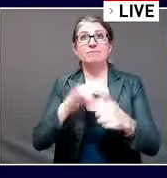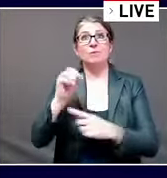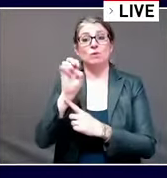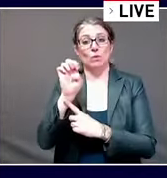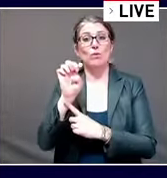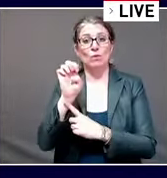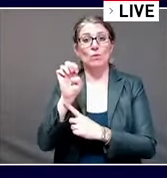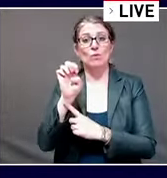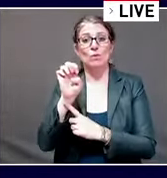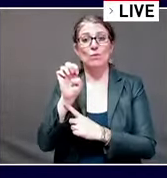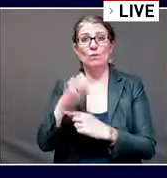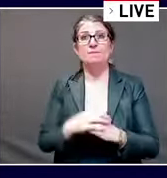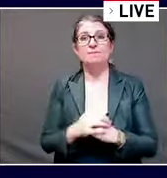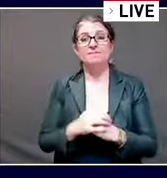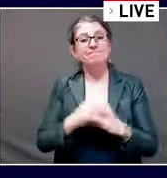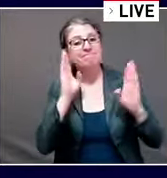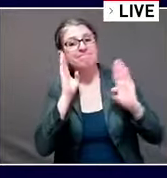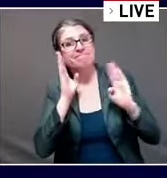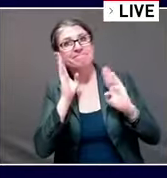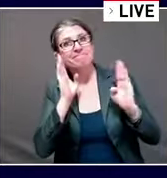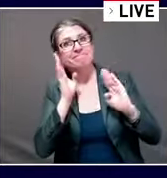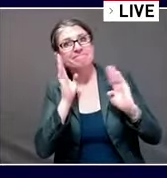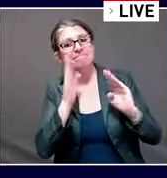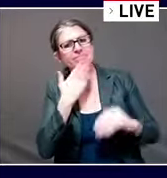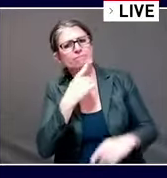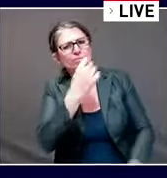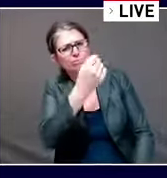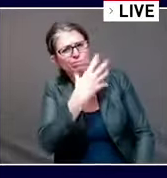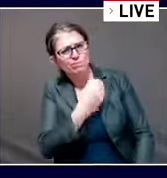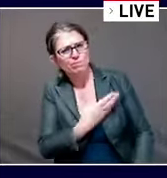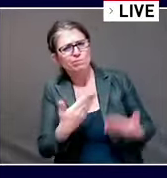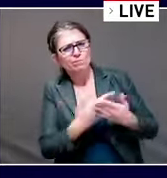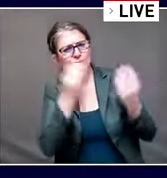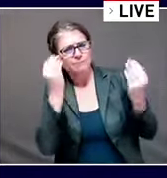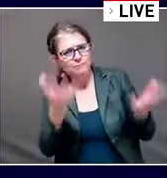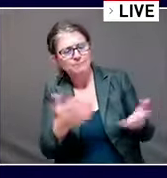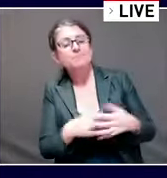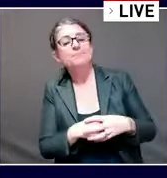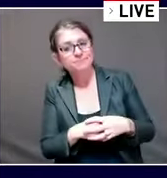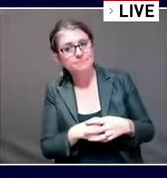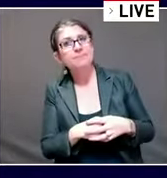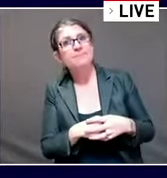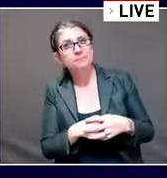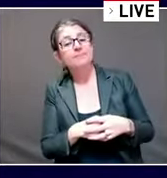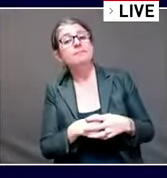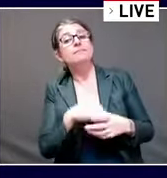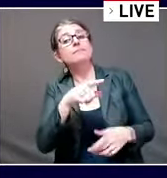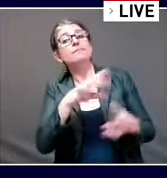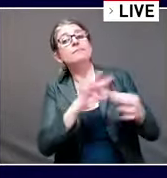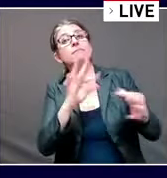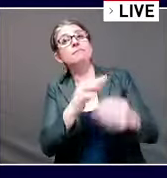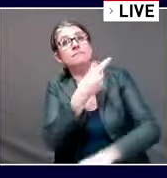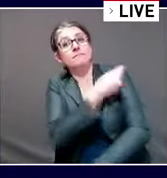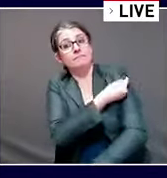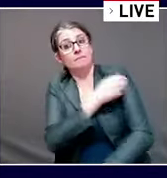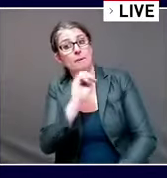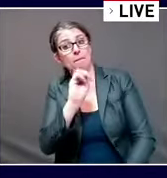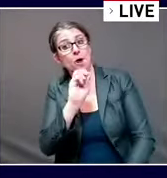Yes, hi, thank you for the update. My first question is about the vaccine, Moderna versus